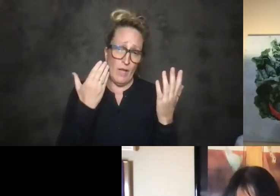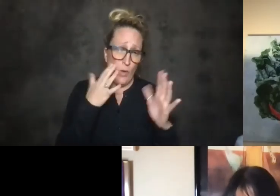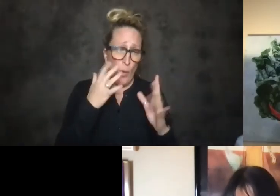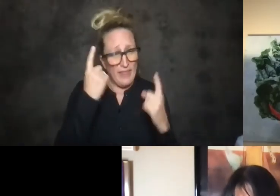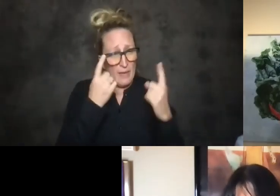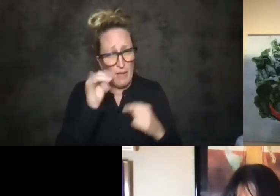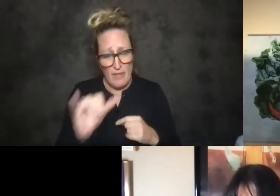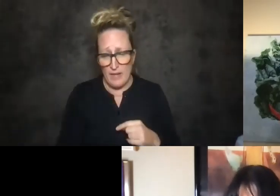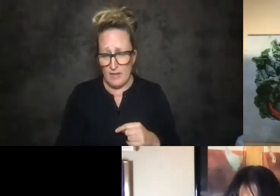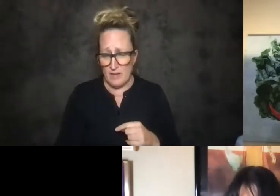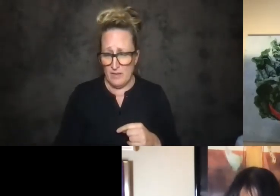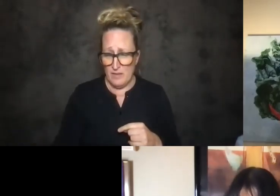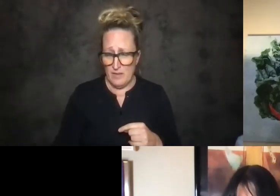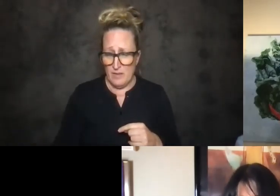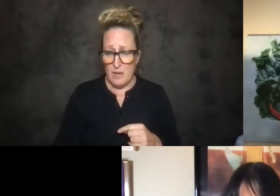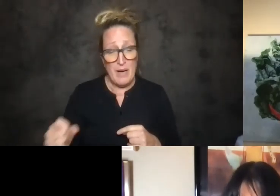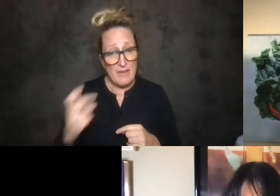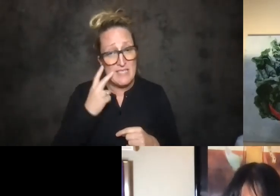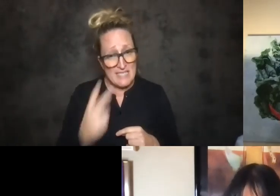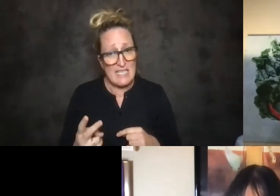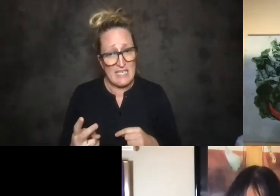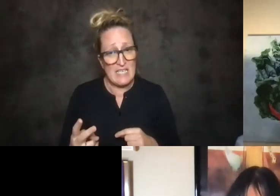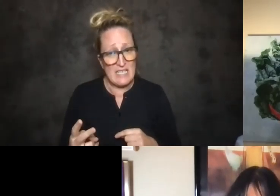that. But I've seen it.